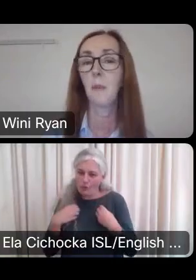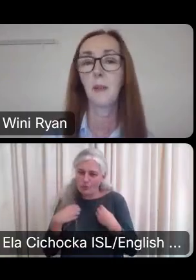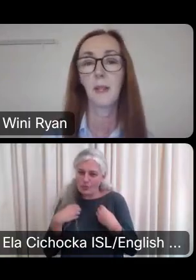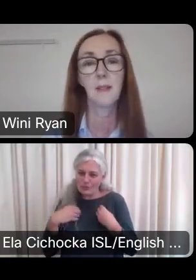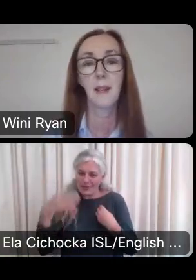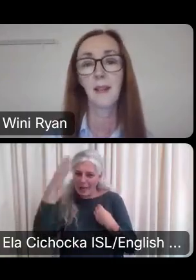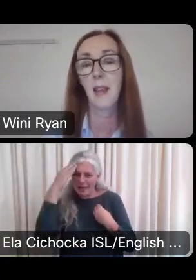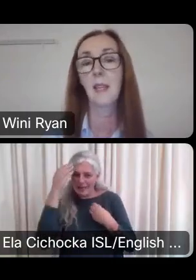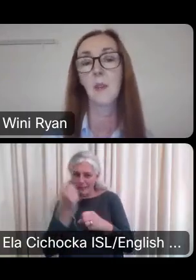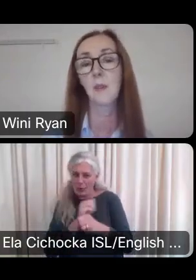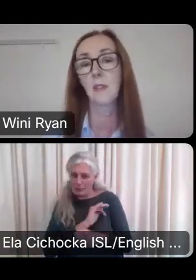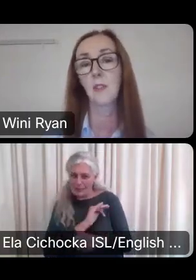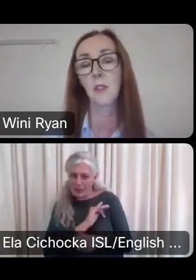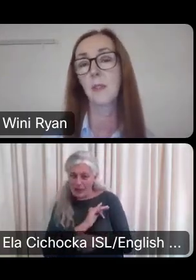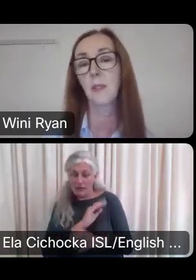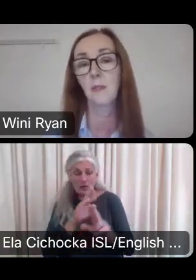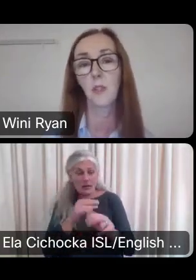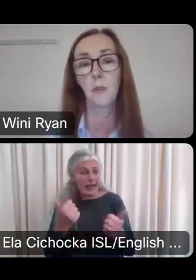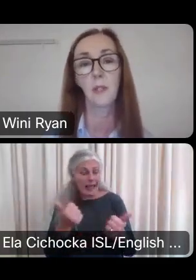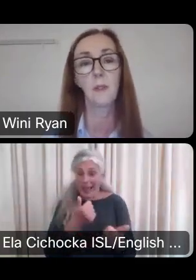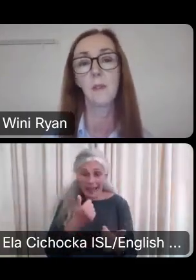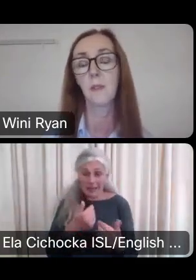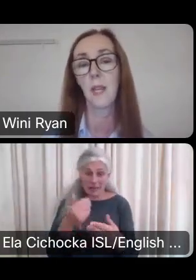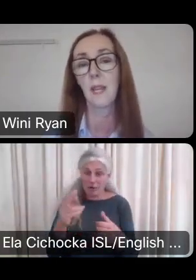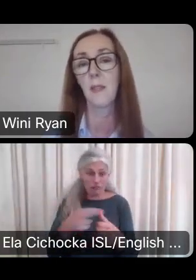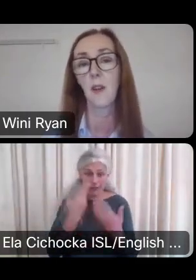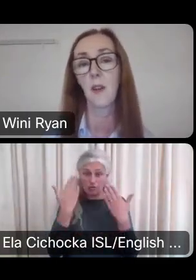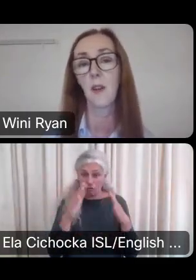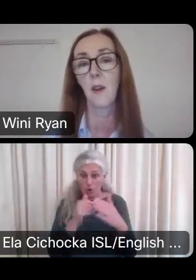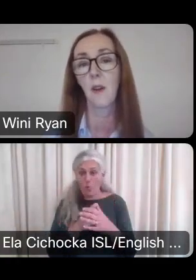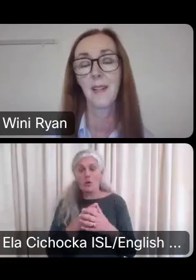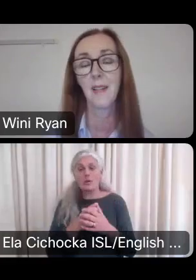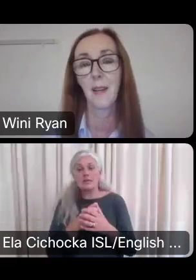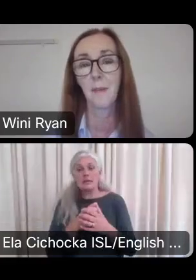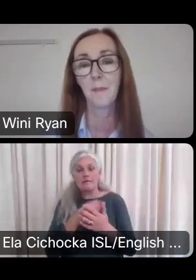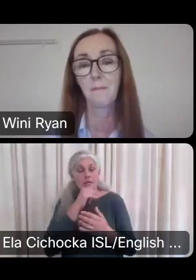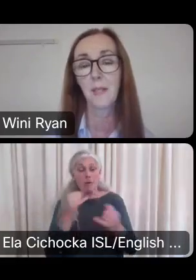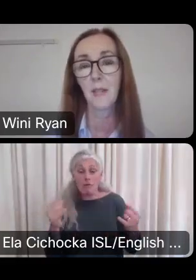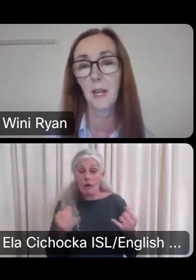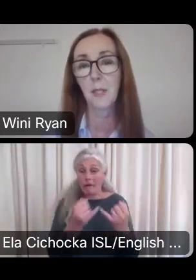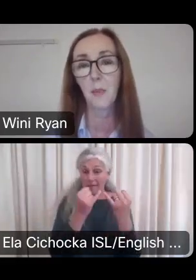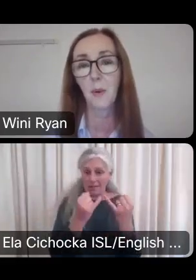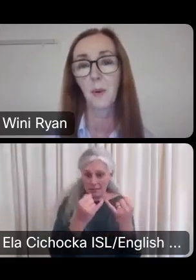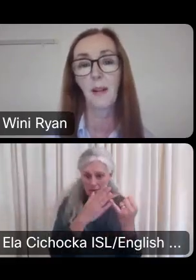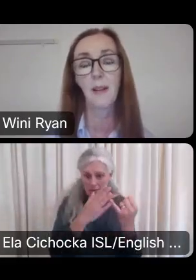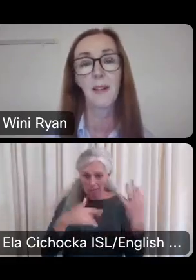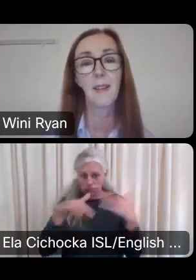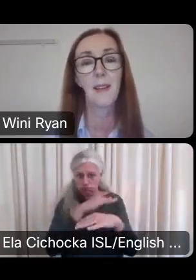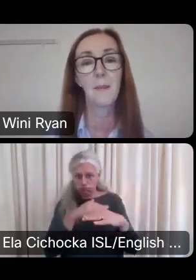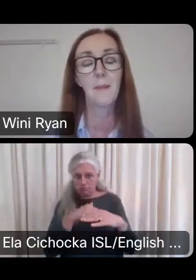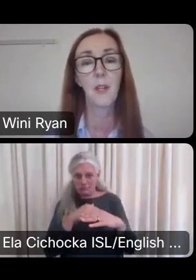that could be things like any of those instruments that I've shown you. So taking the conflict dynamics